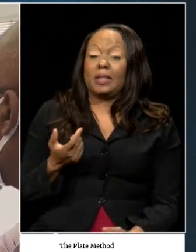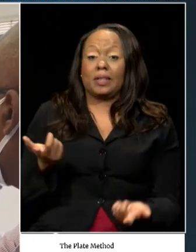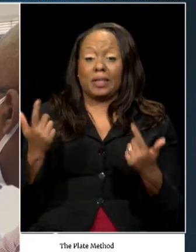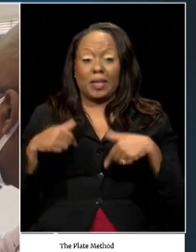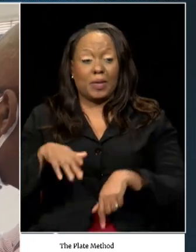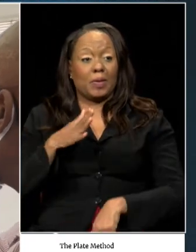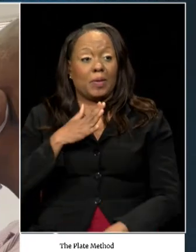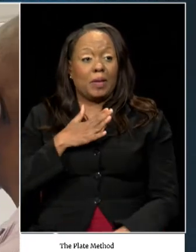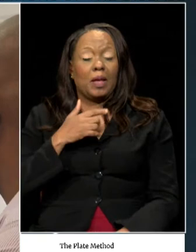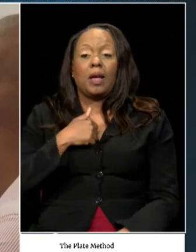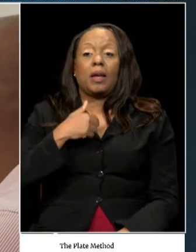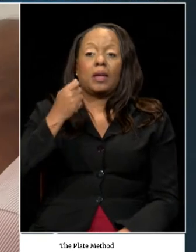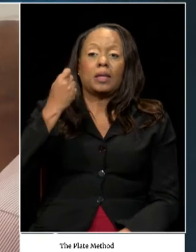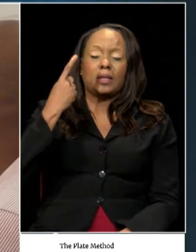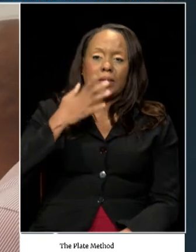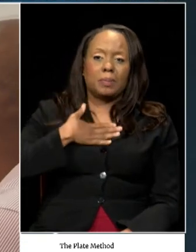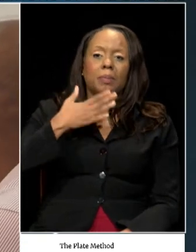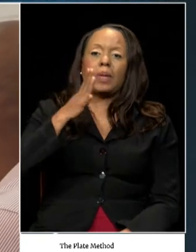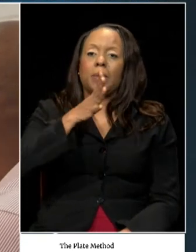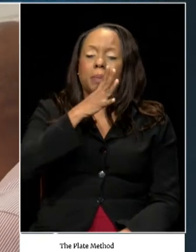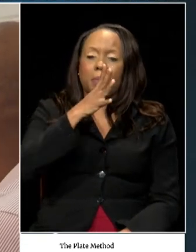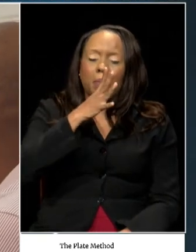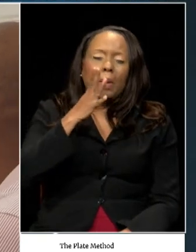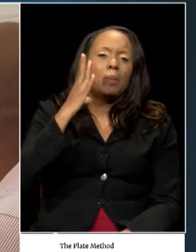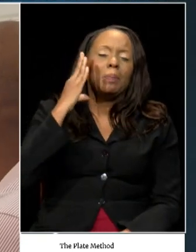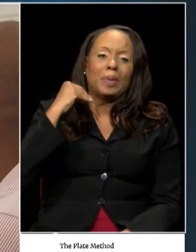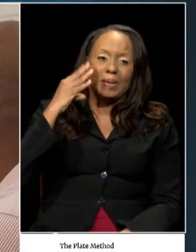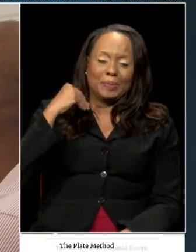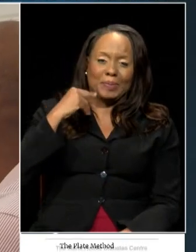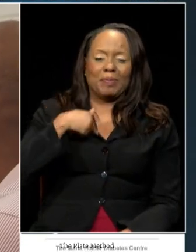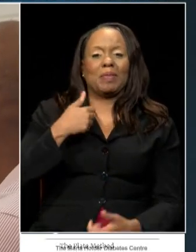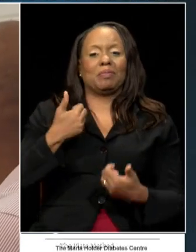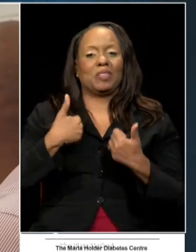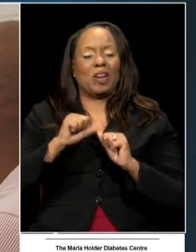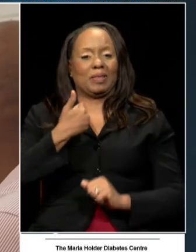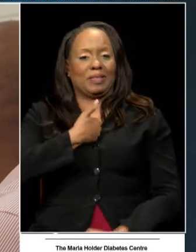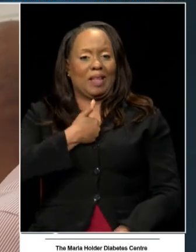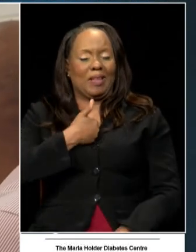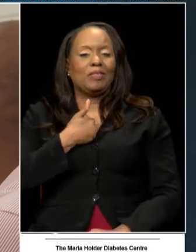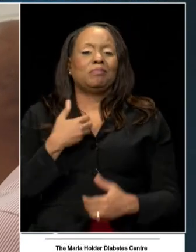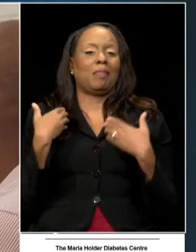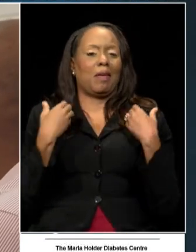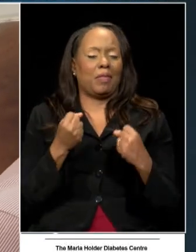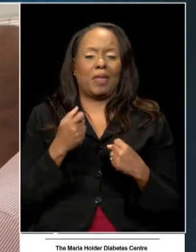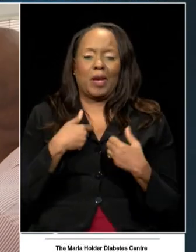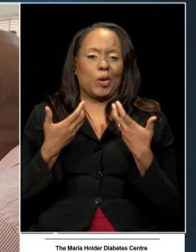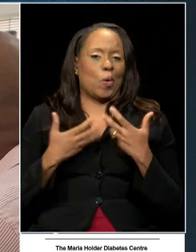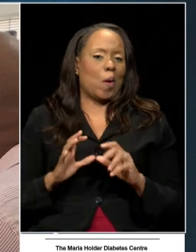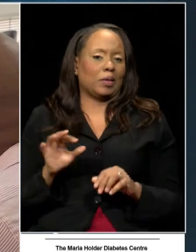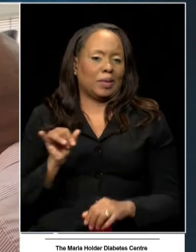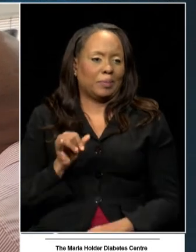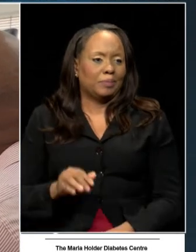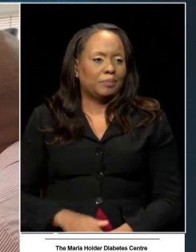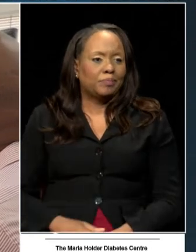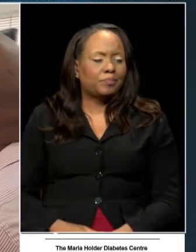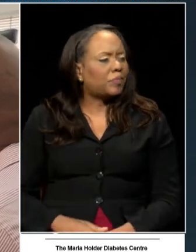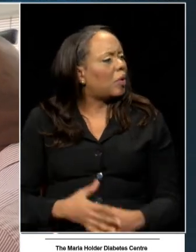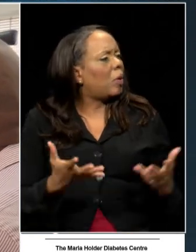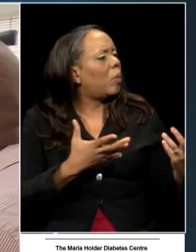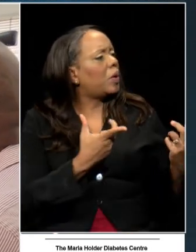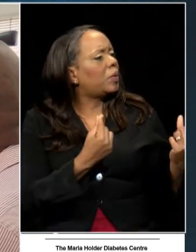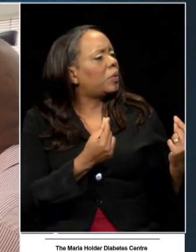mom, what she went through, so just trying to keep healthy and stuff so that it won't happen to me. What's your routine when you come